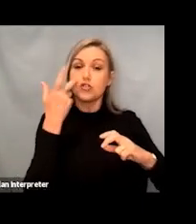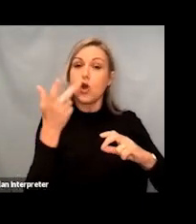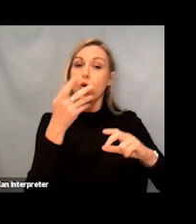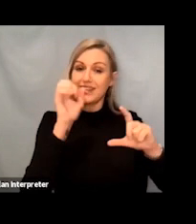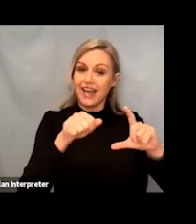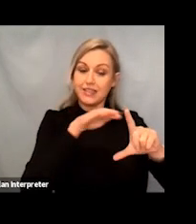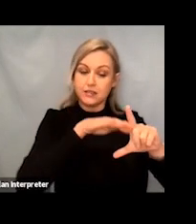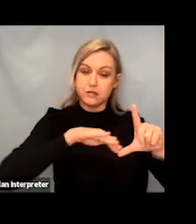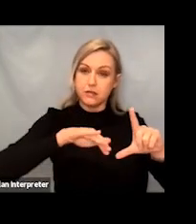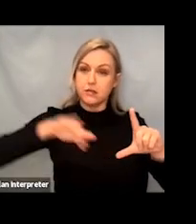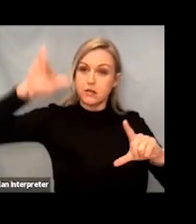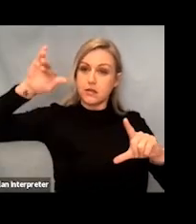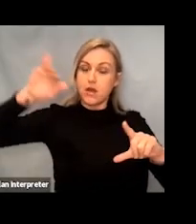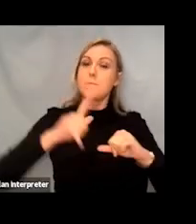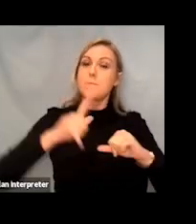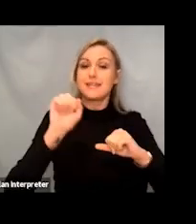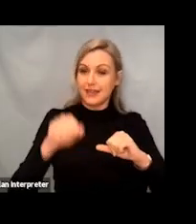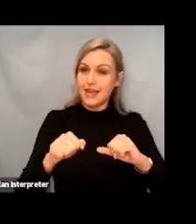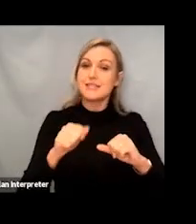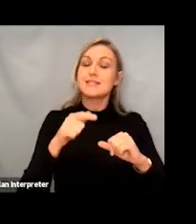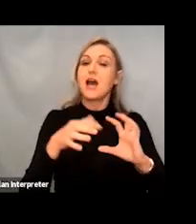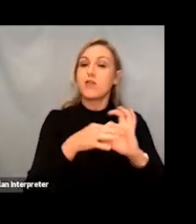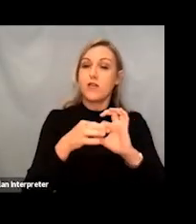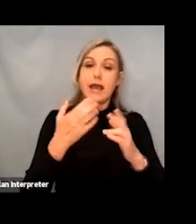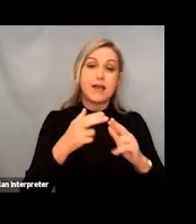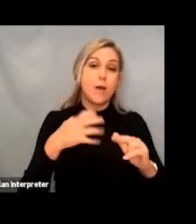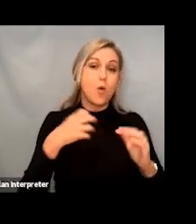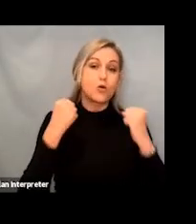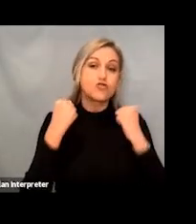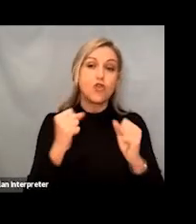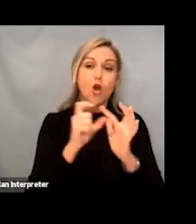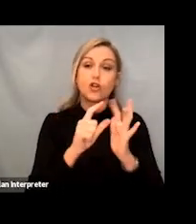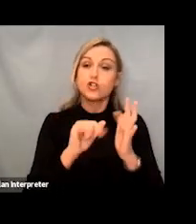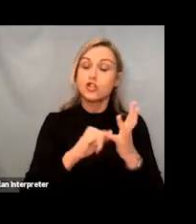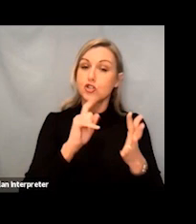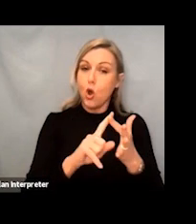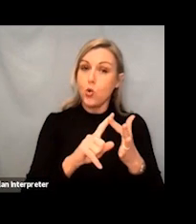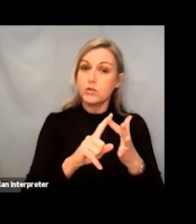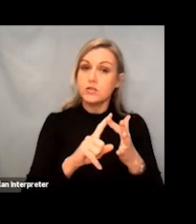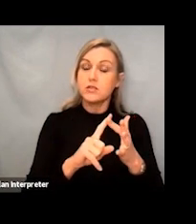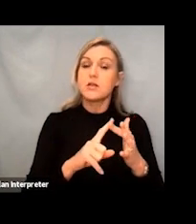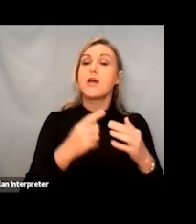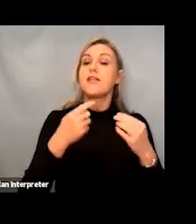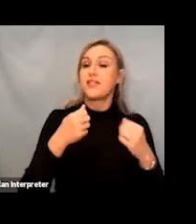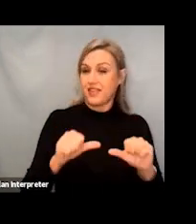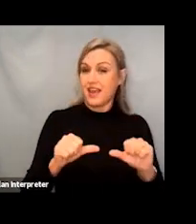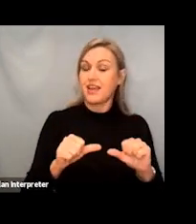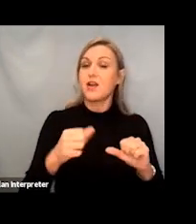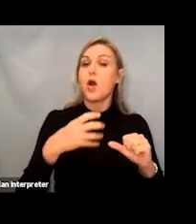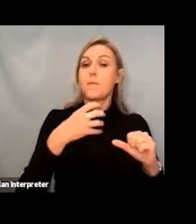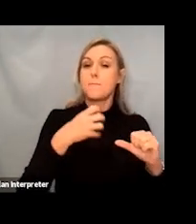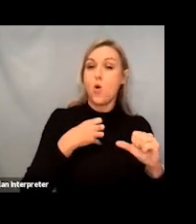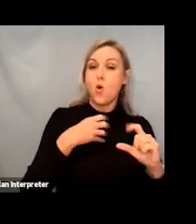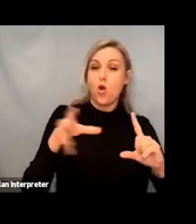important point is that indeed there is a relationship. The higher the dosage of psilocybin, the more receptors